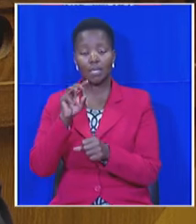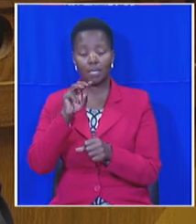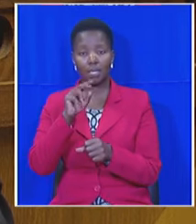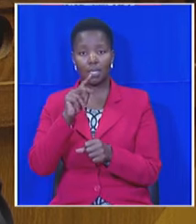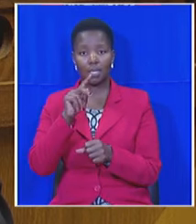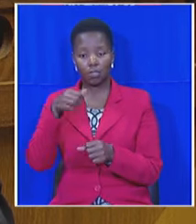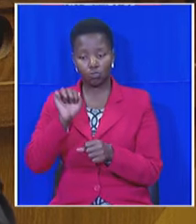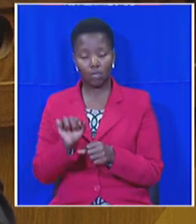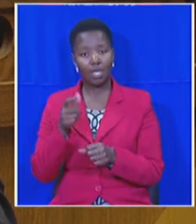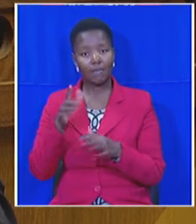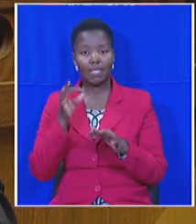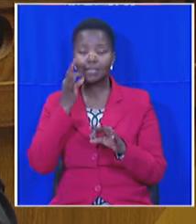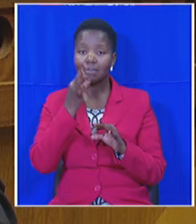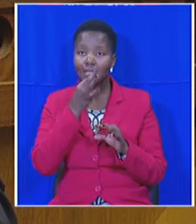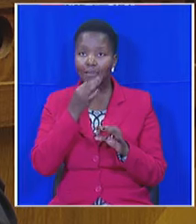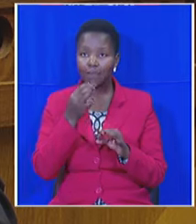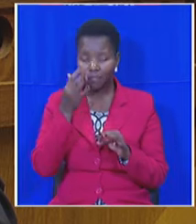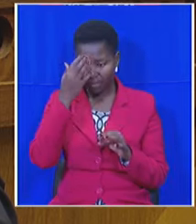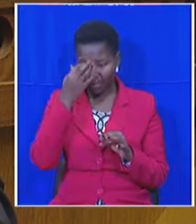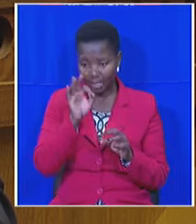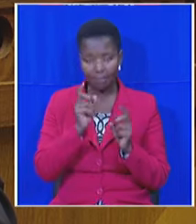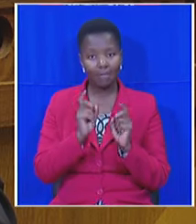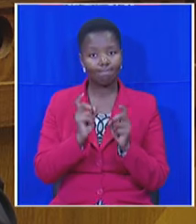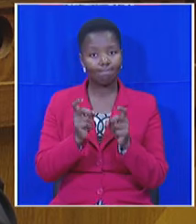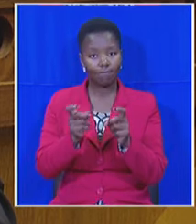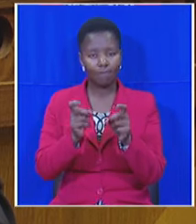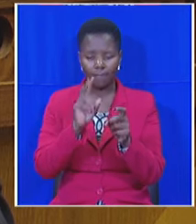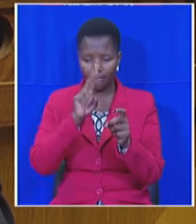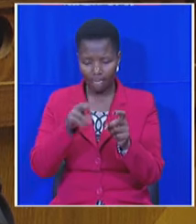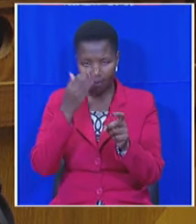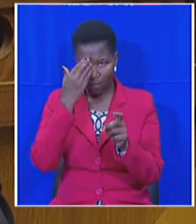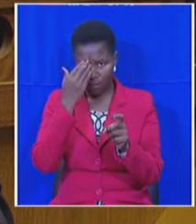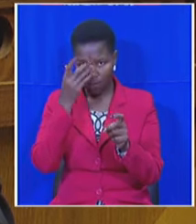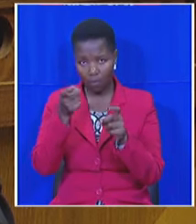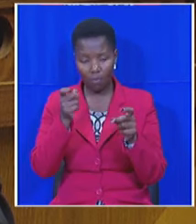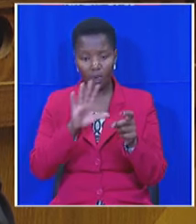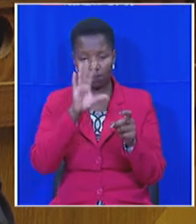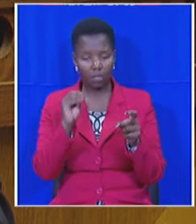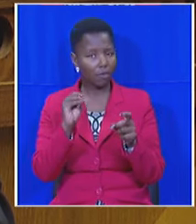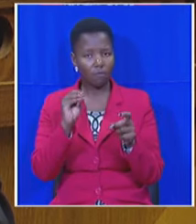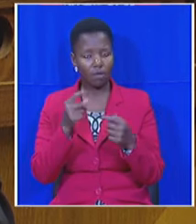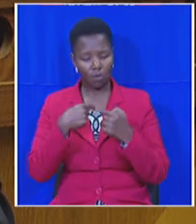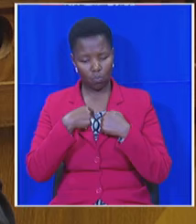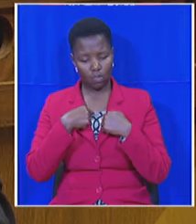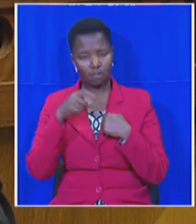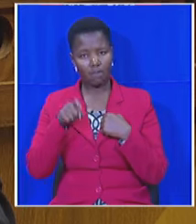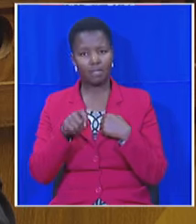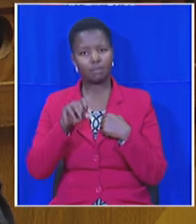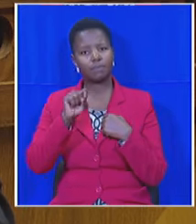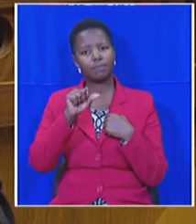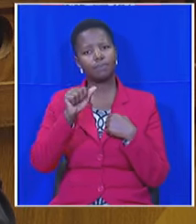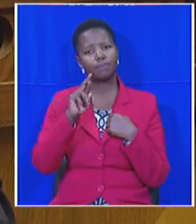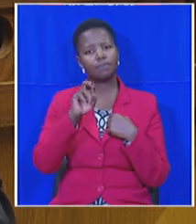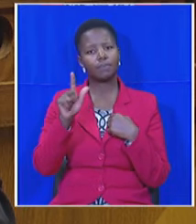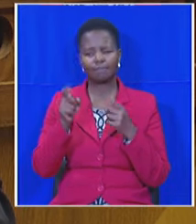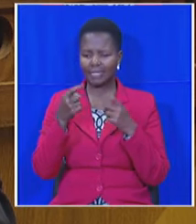quote, "Government agencies must know they do not run this country, we do. Sandram cannot tell us what to